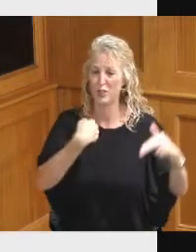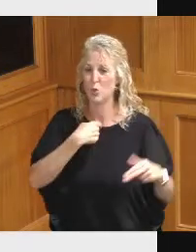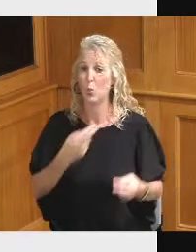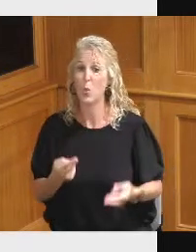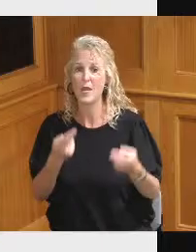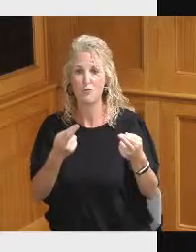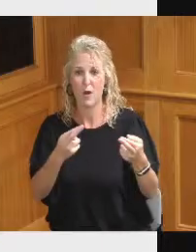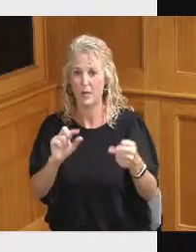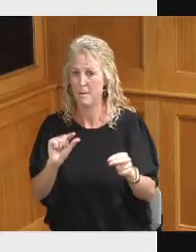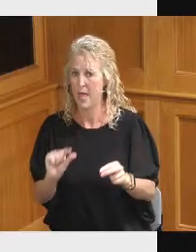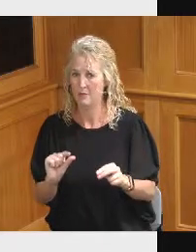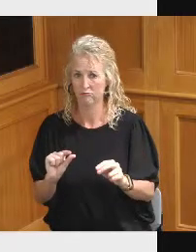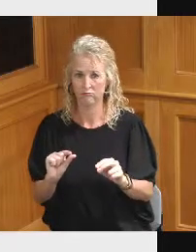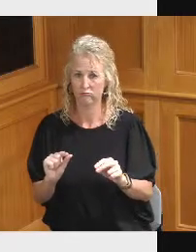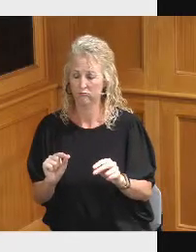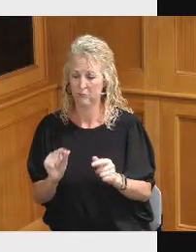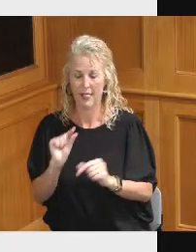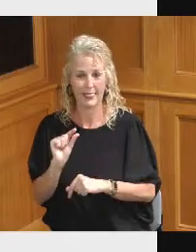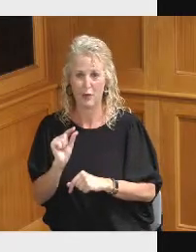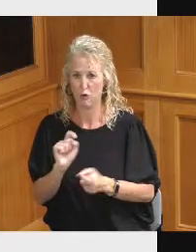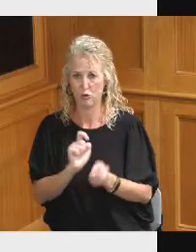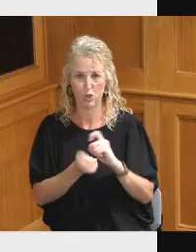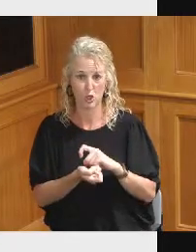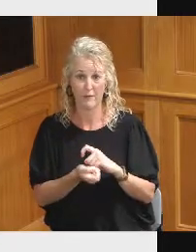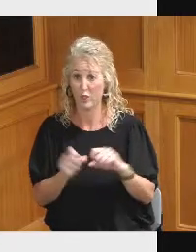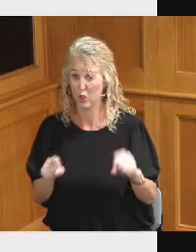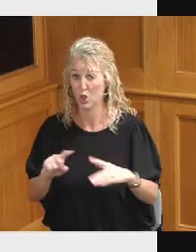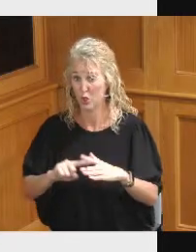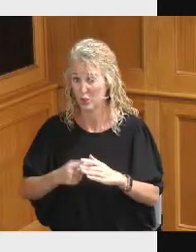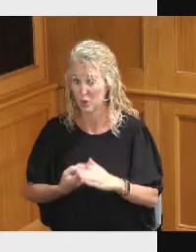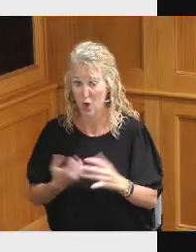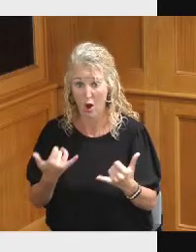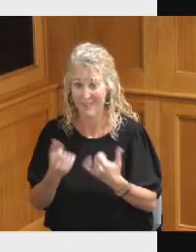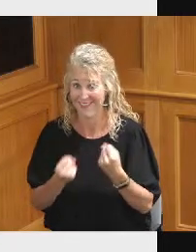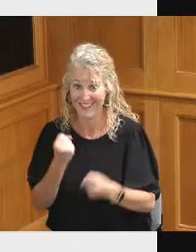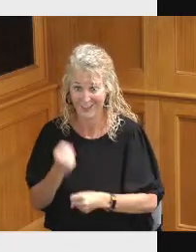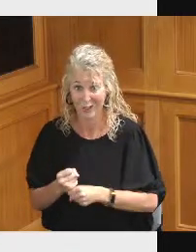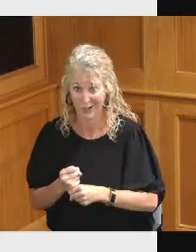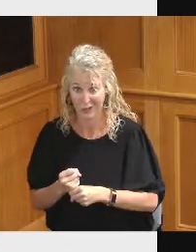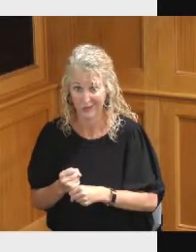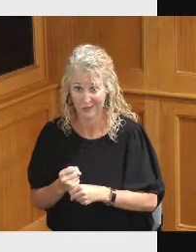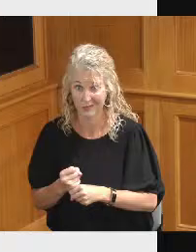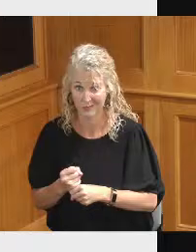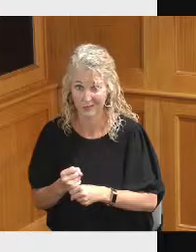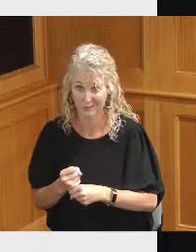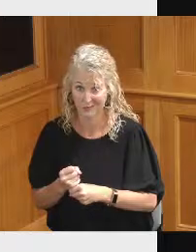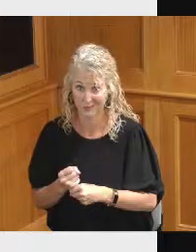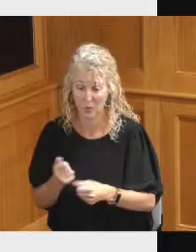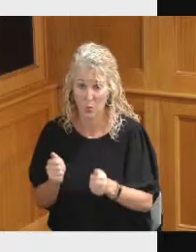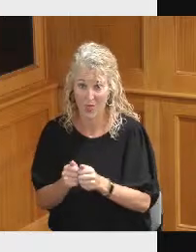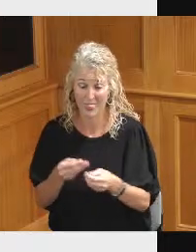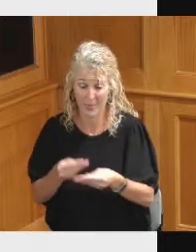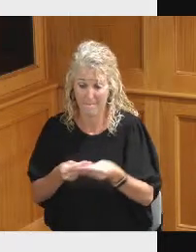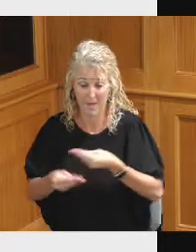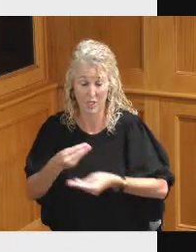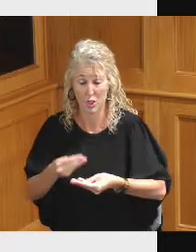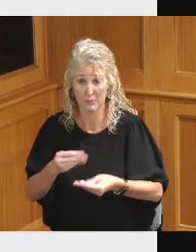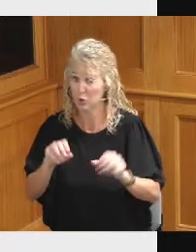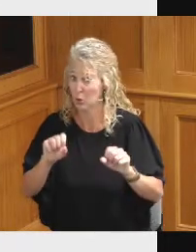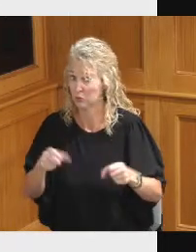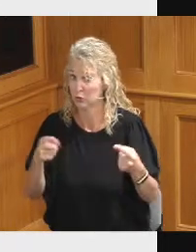ahead and proceed with this. It could be implemented this year when we come back to the board with our budget and our